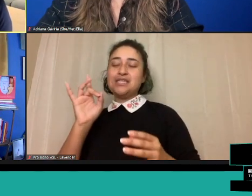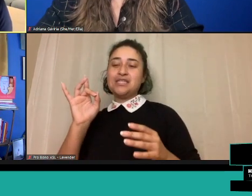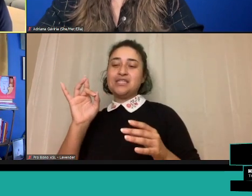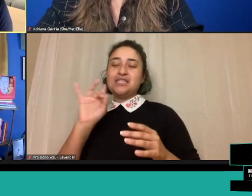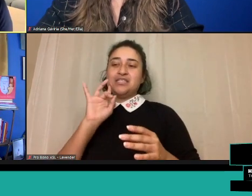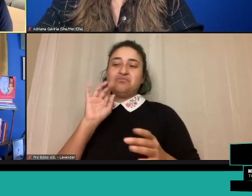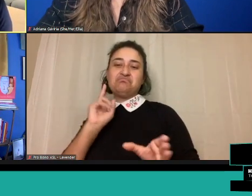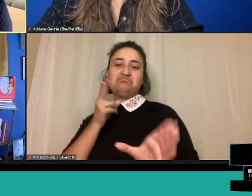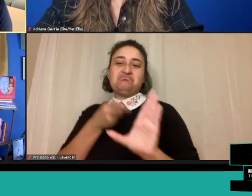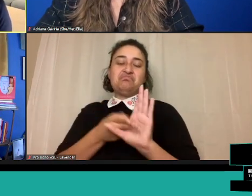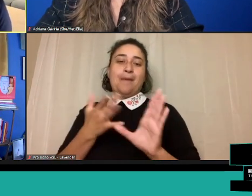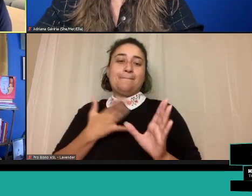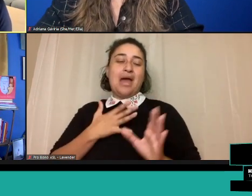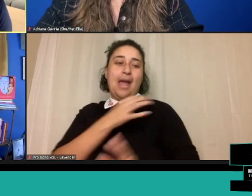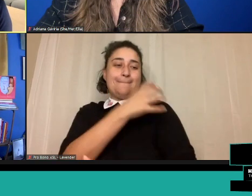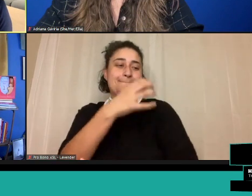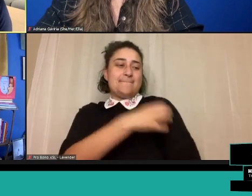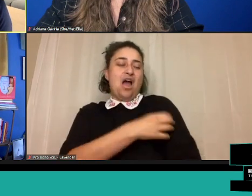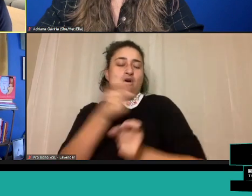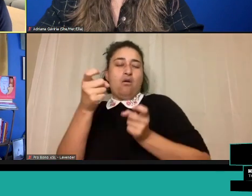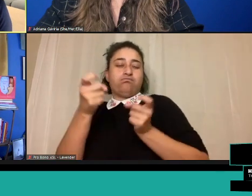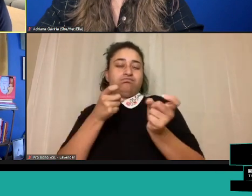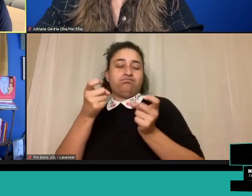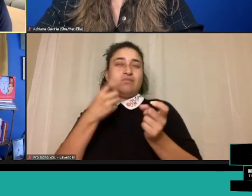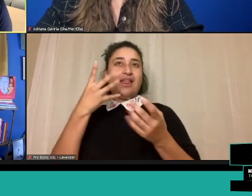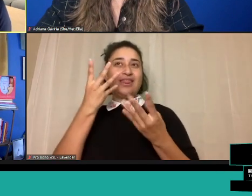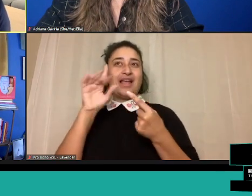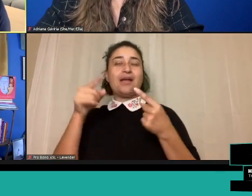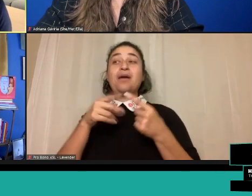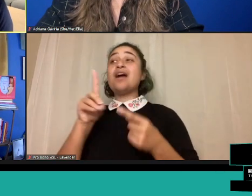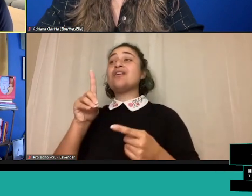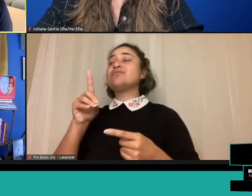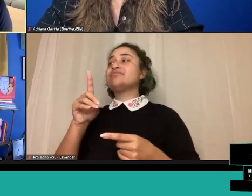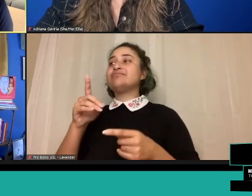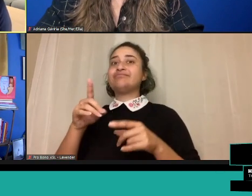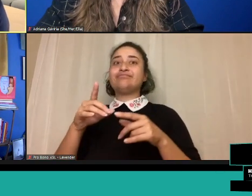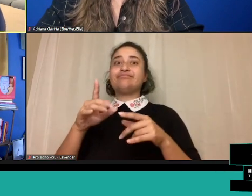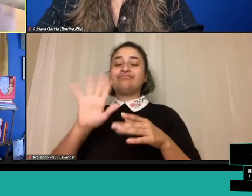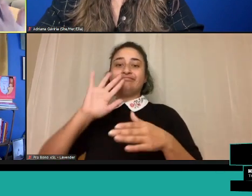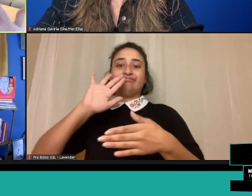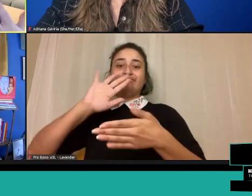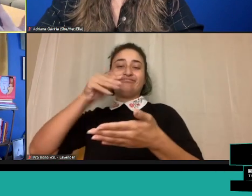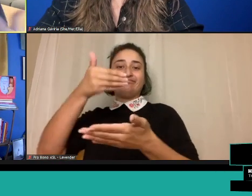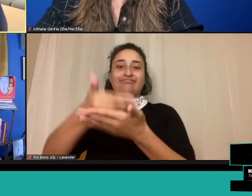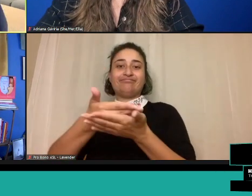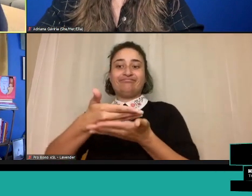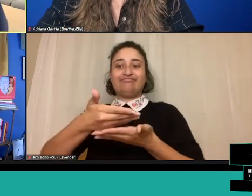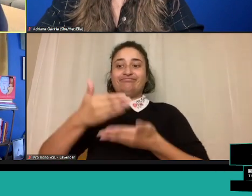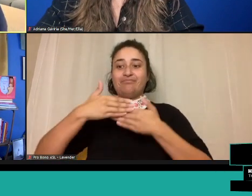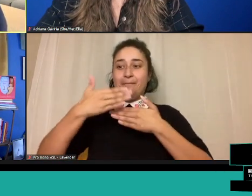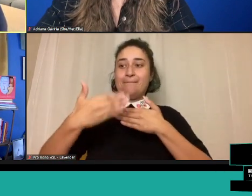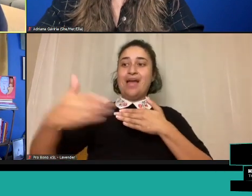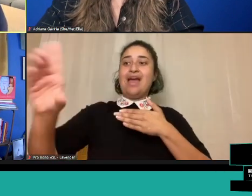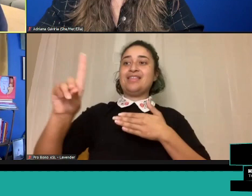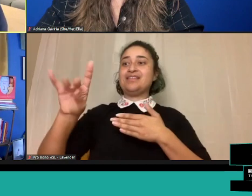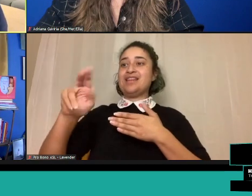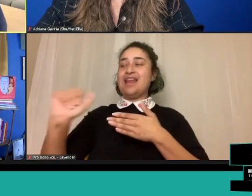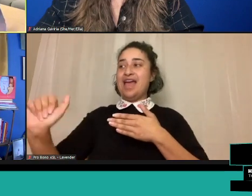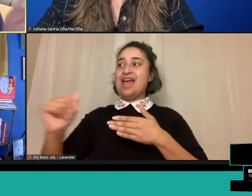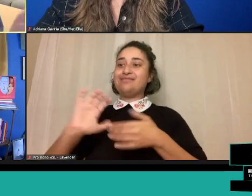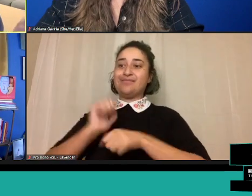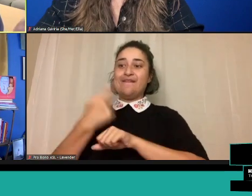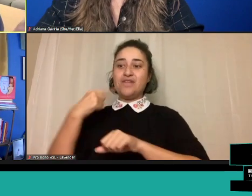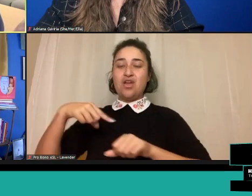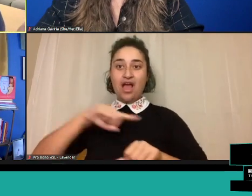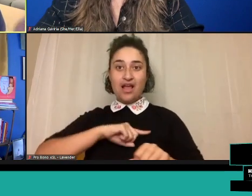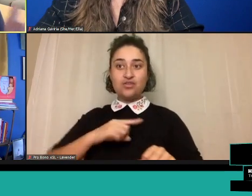and thinking about sort of the ground that Diane has laid for us and how we step into that power. So those are sort of two things, you know,